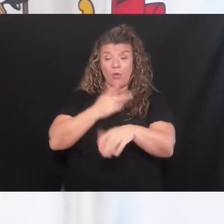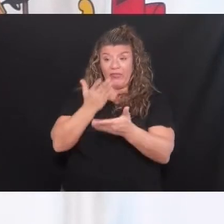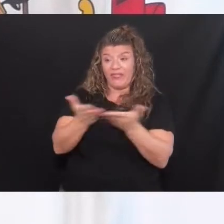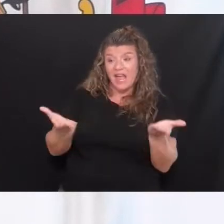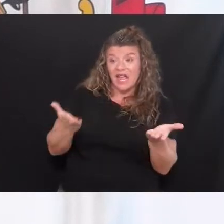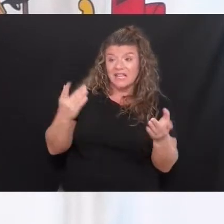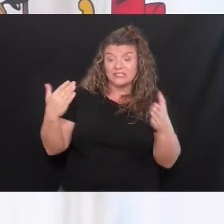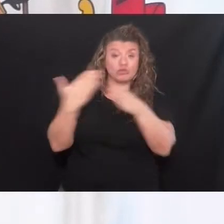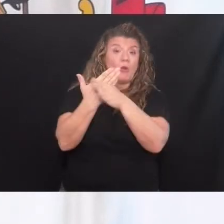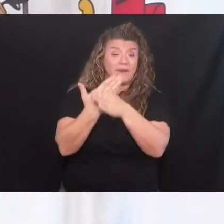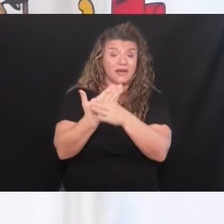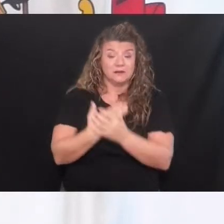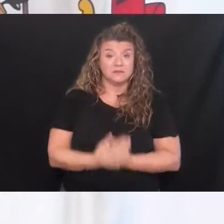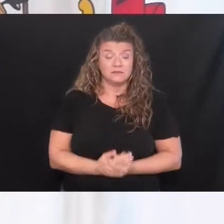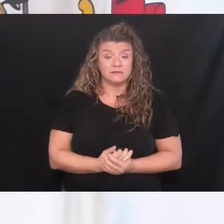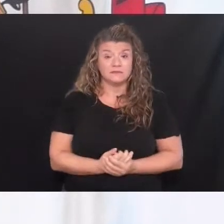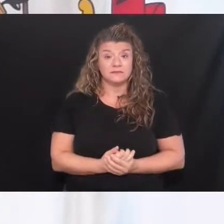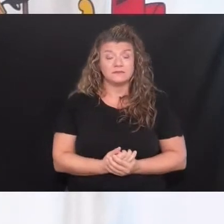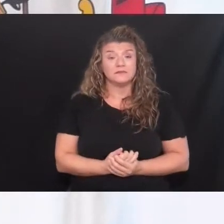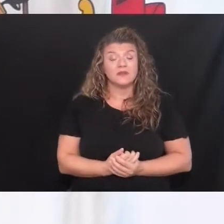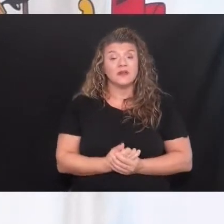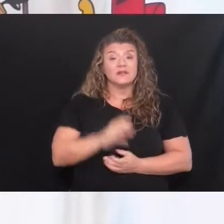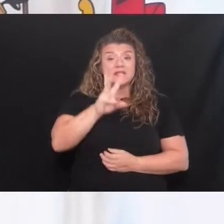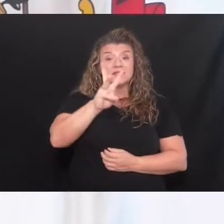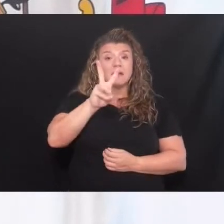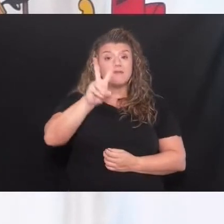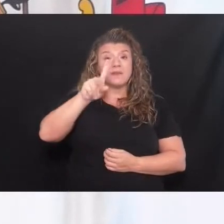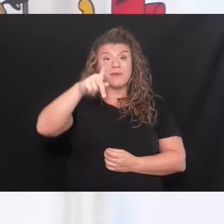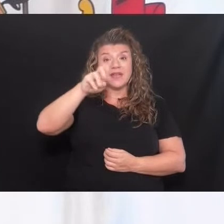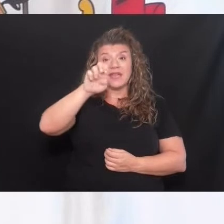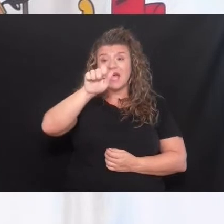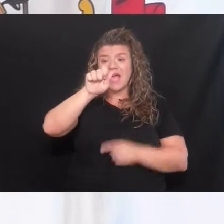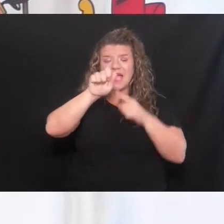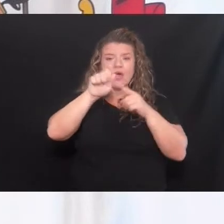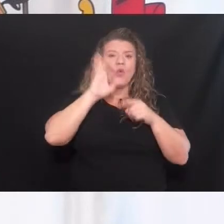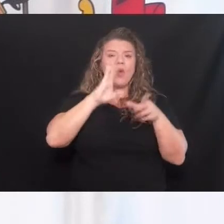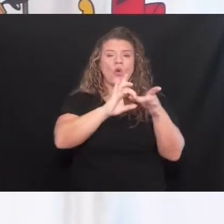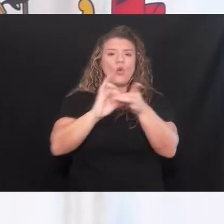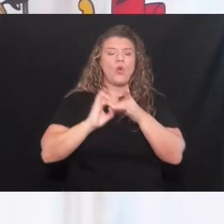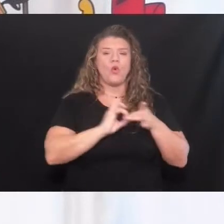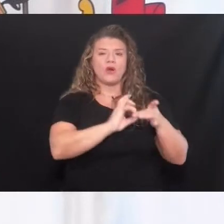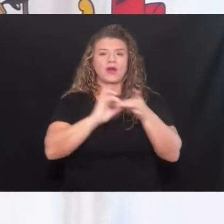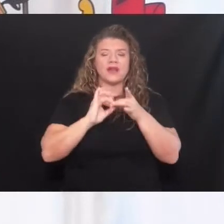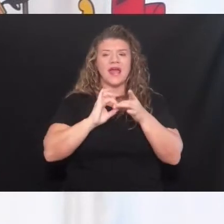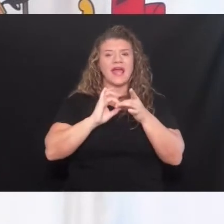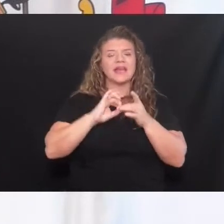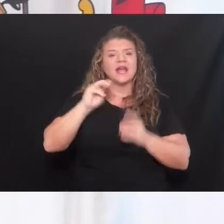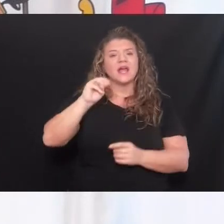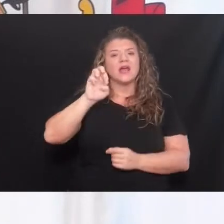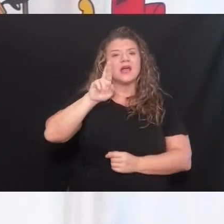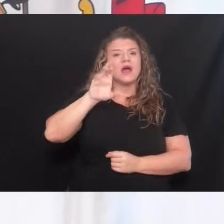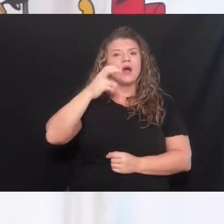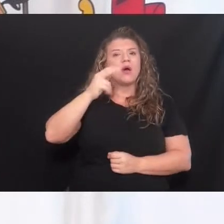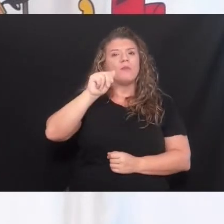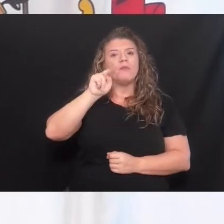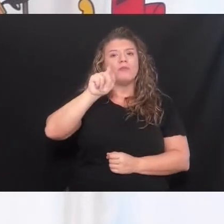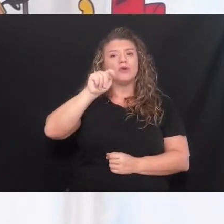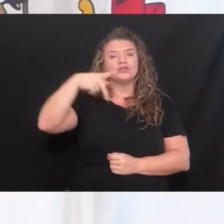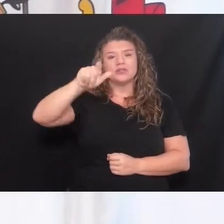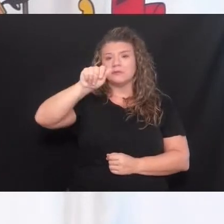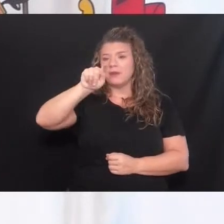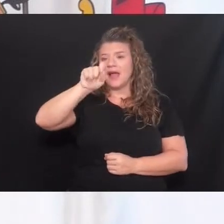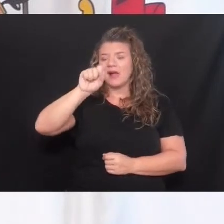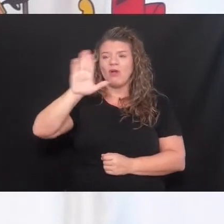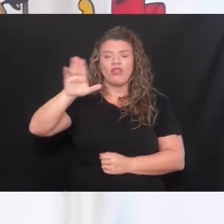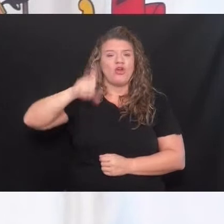disrupted. The WVPEA will also coordinate the output of merchant plants with capacity